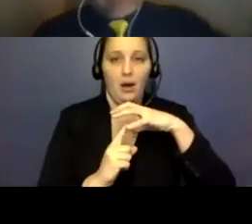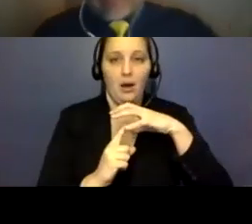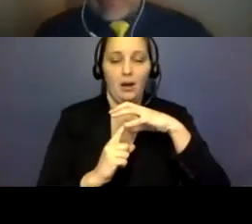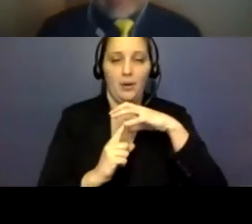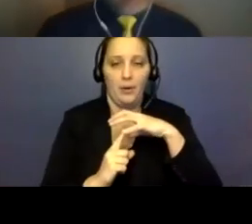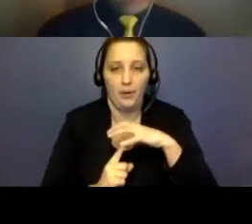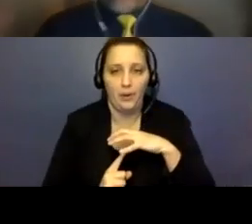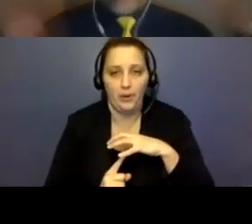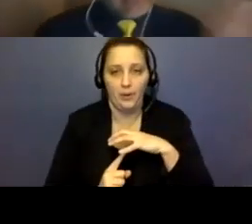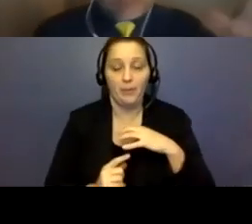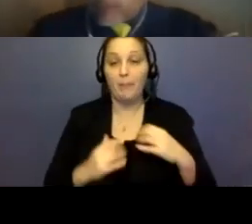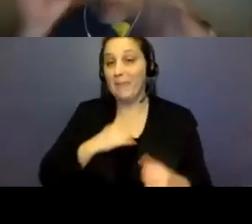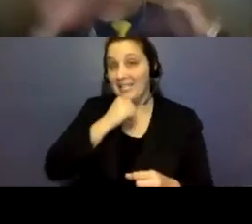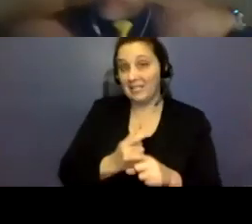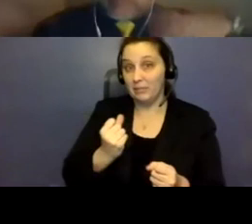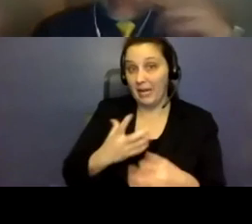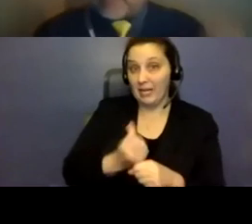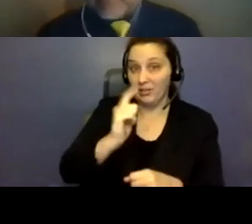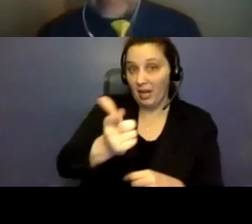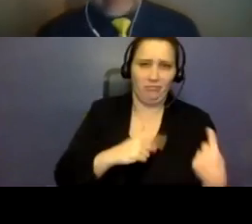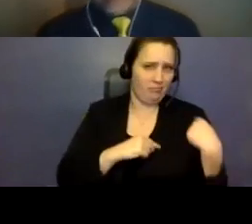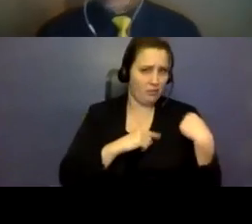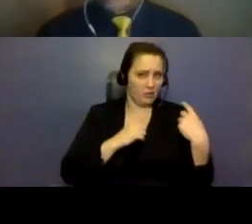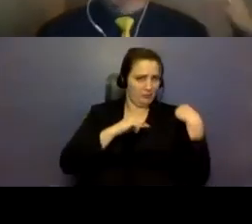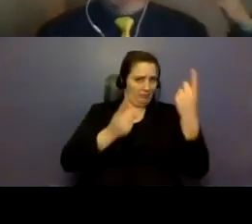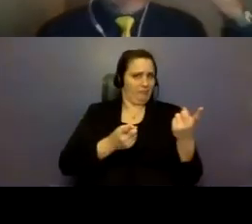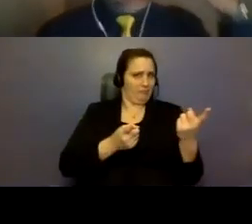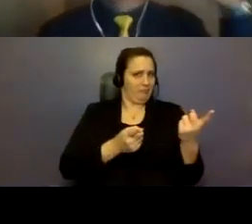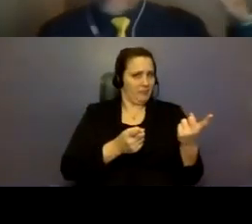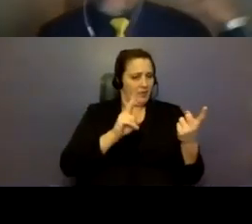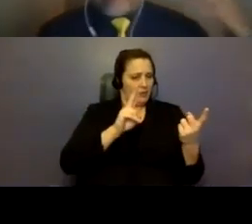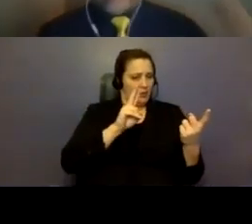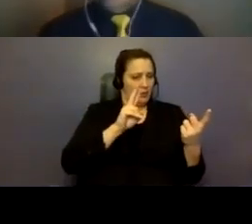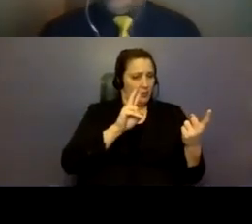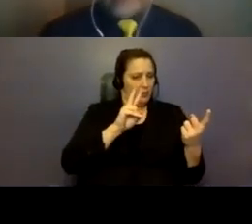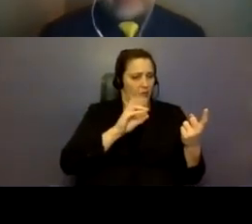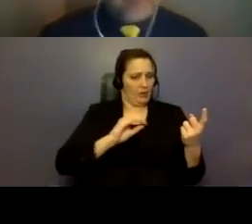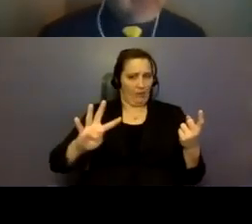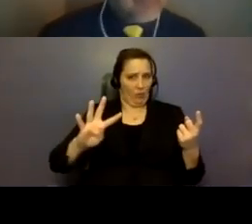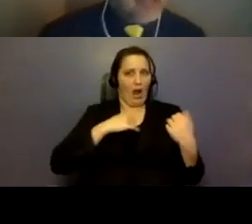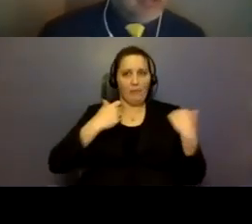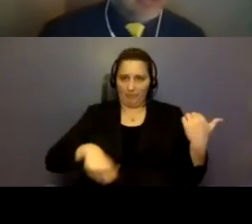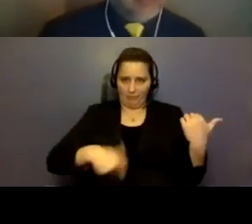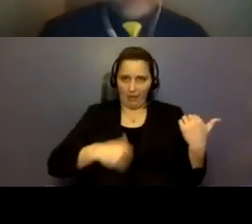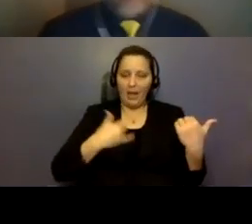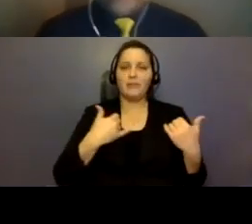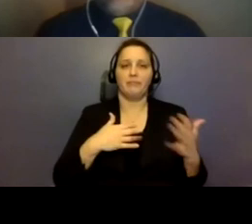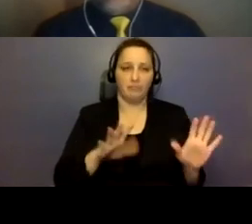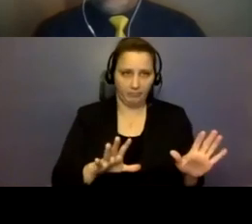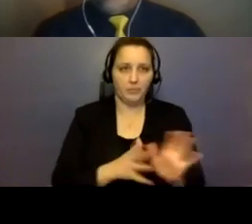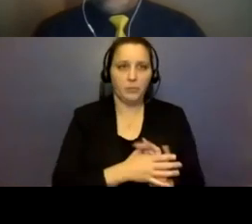years down the line, I mean, I picked up the guitar. I've been playing the guitar since 2004. I've been playing the guitar.